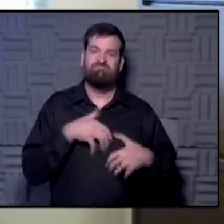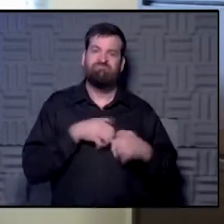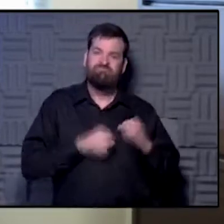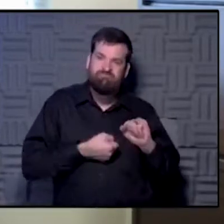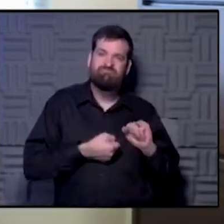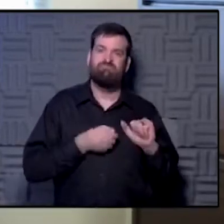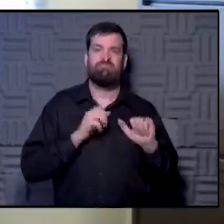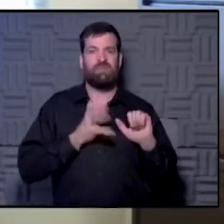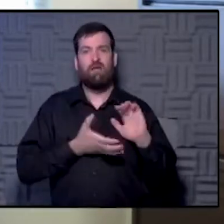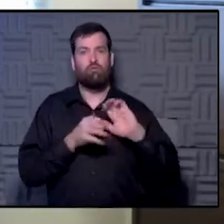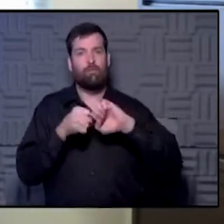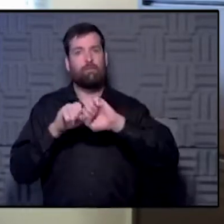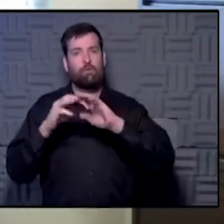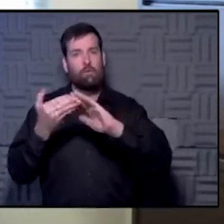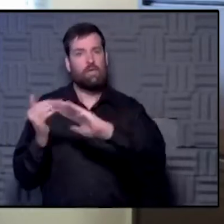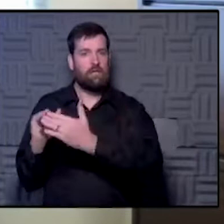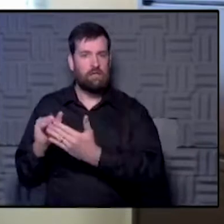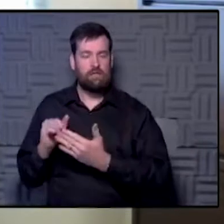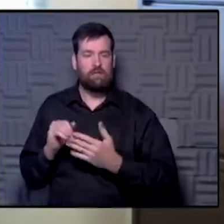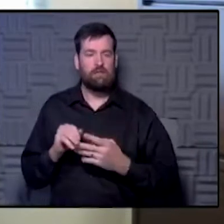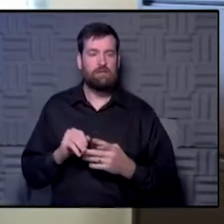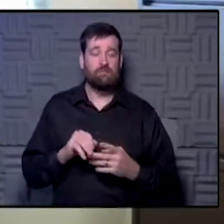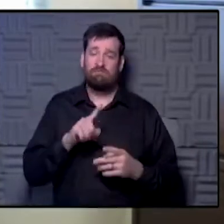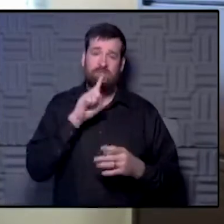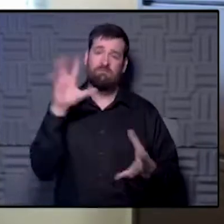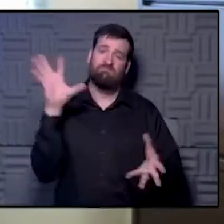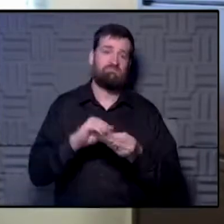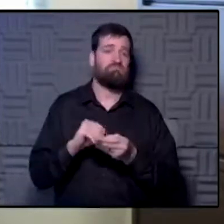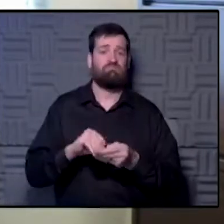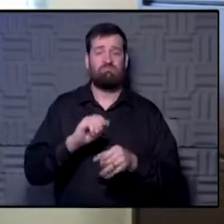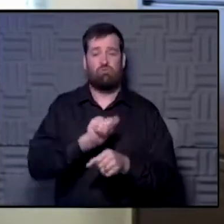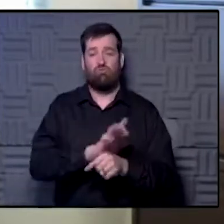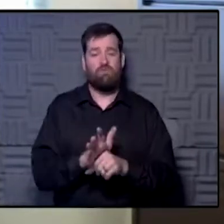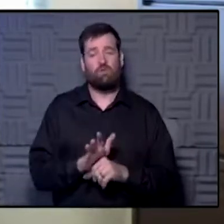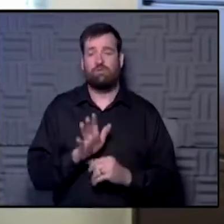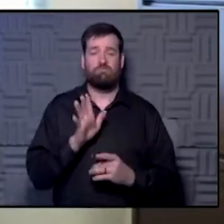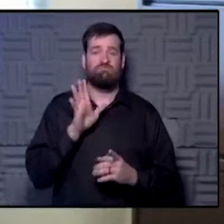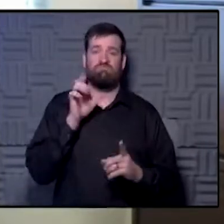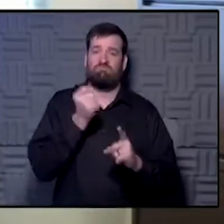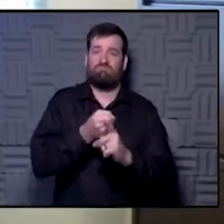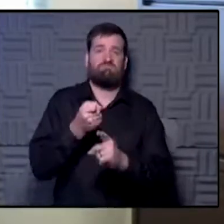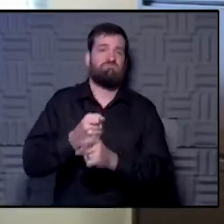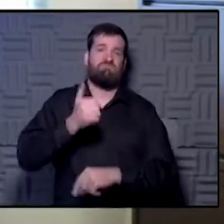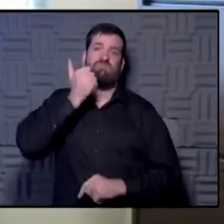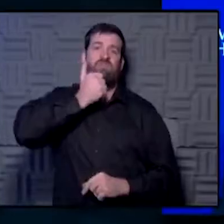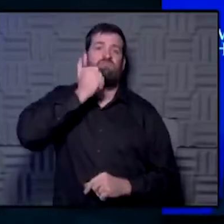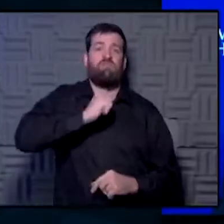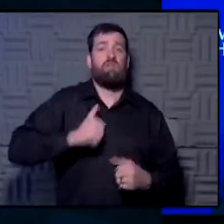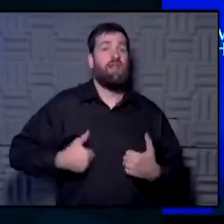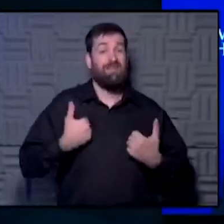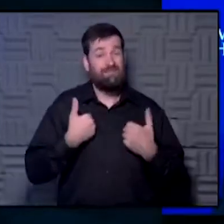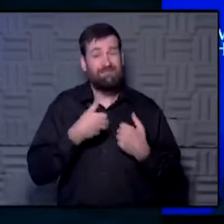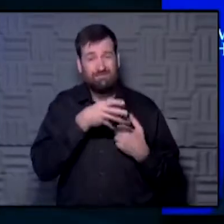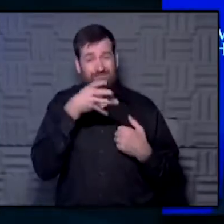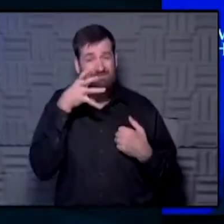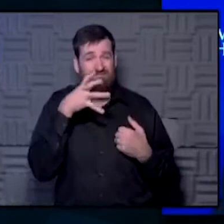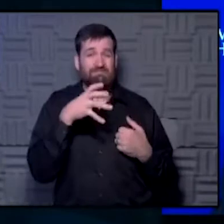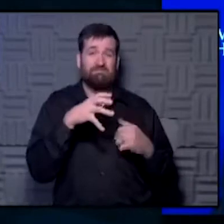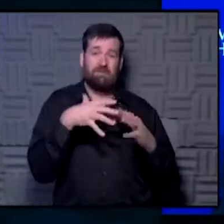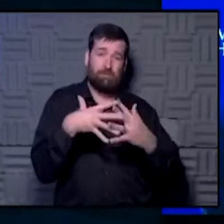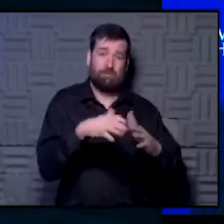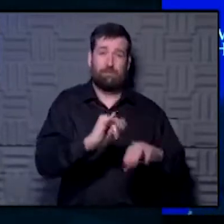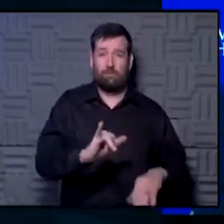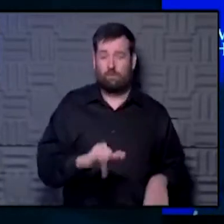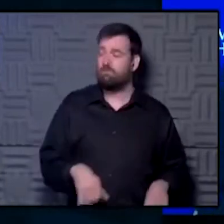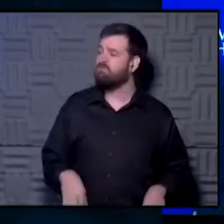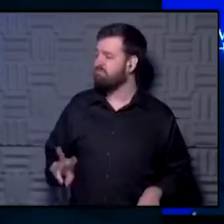our community. But overall, COVID's impacted our everyday life, even in rural America.